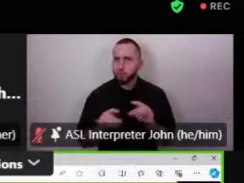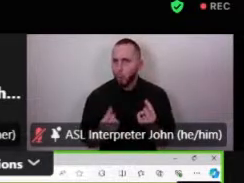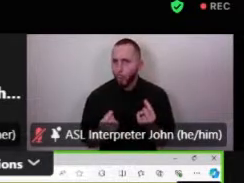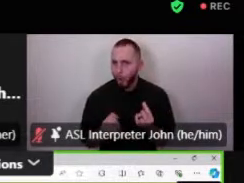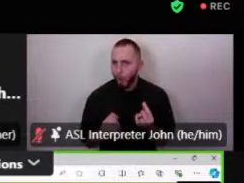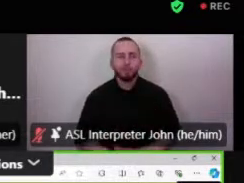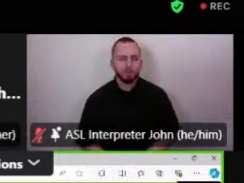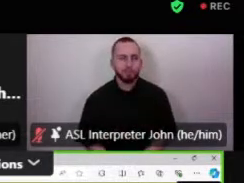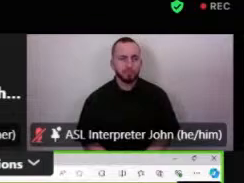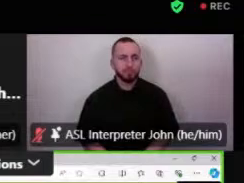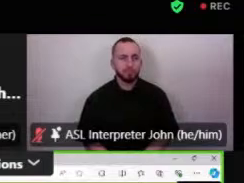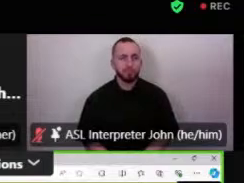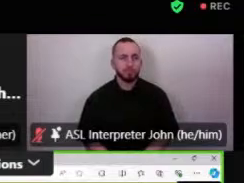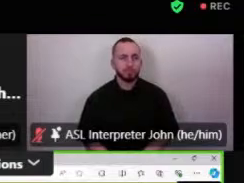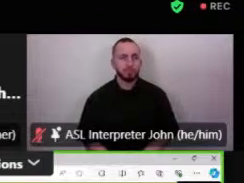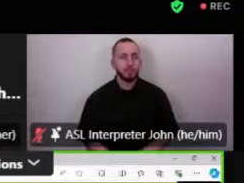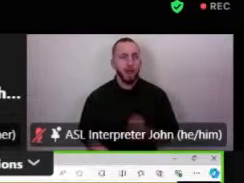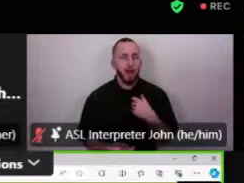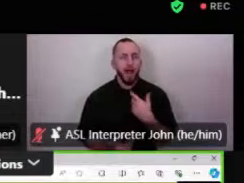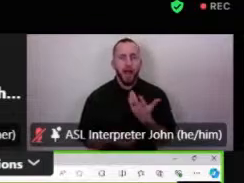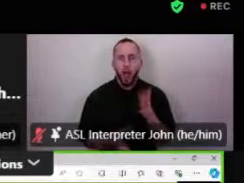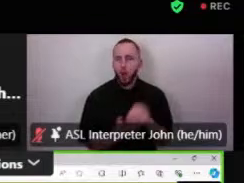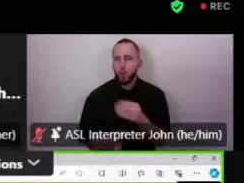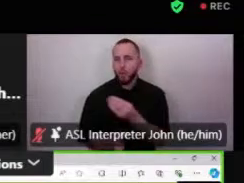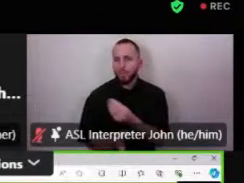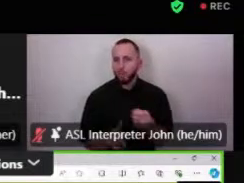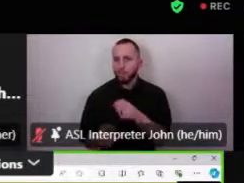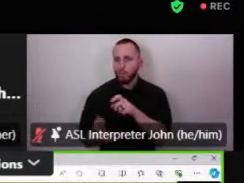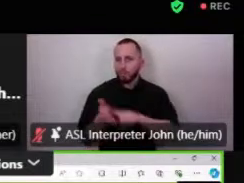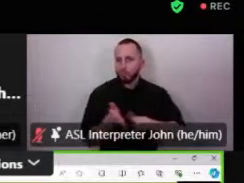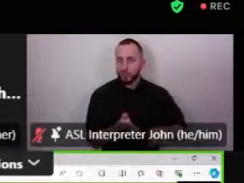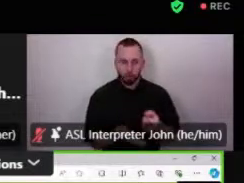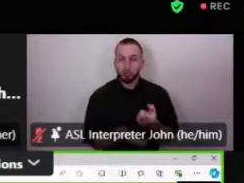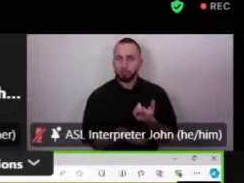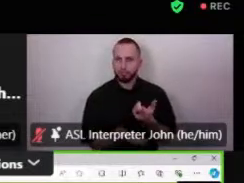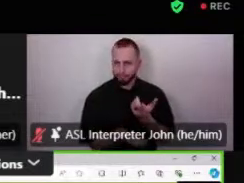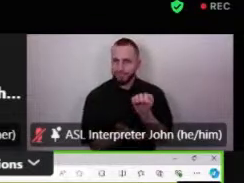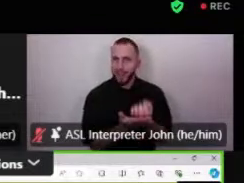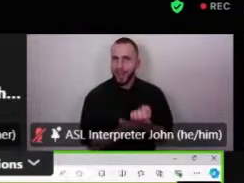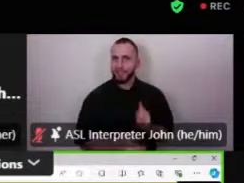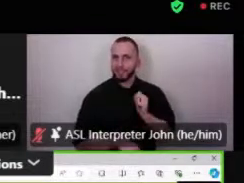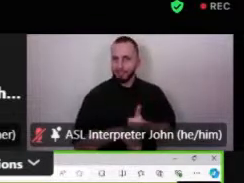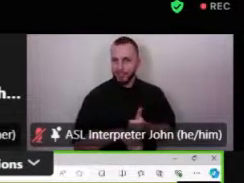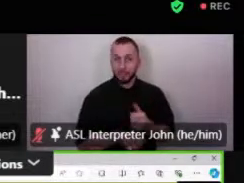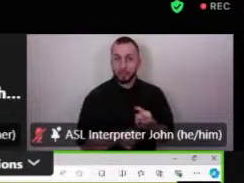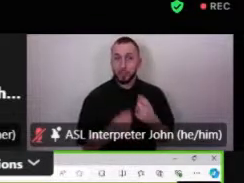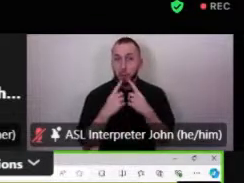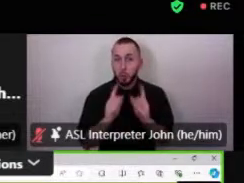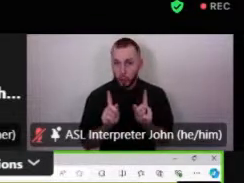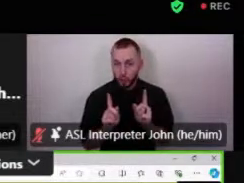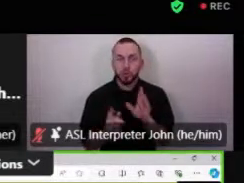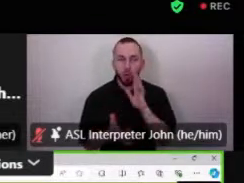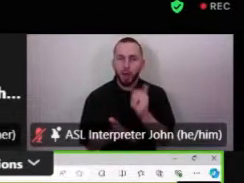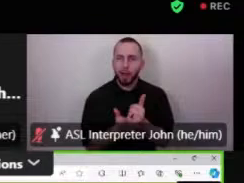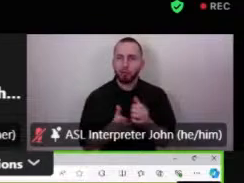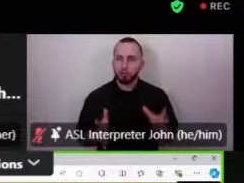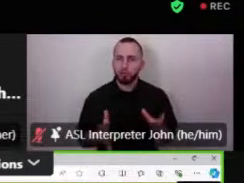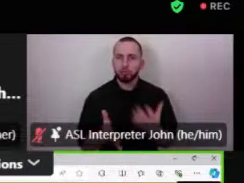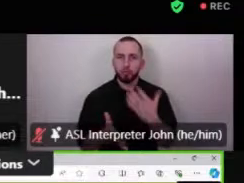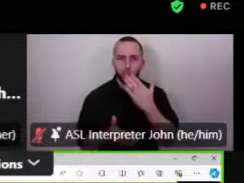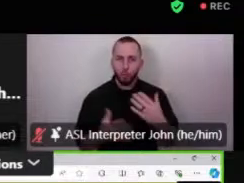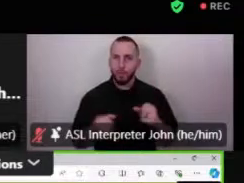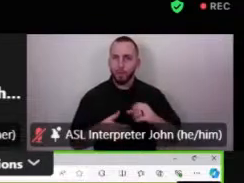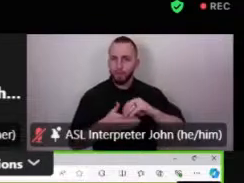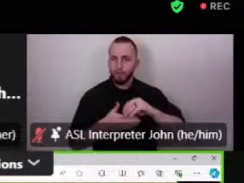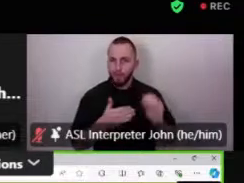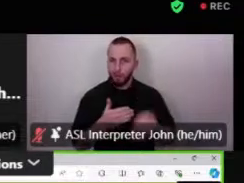research that are evidence-based and that work to prevent different health outcomes and promote different health outcomes. And these